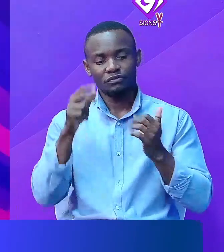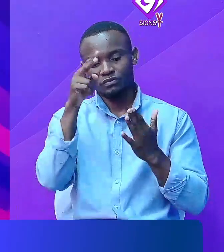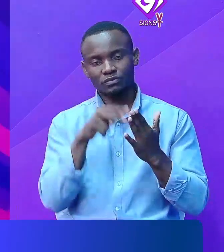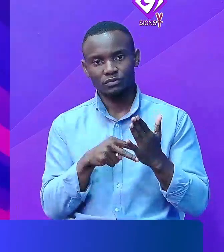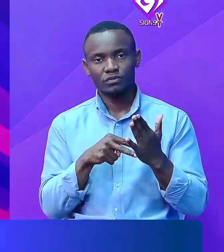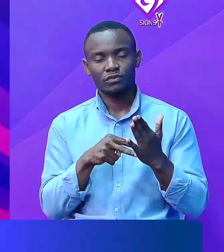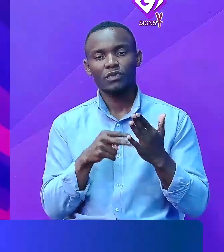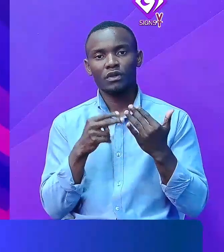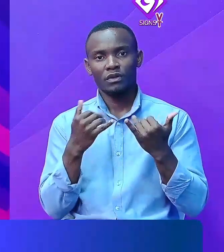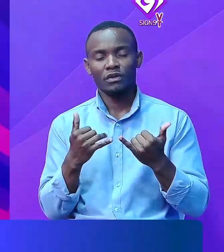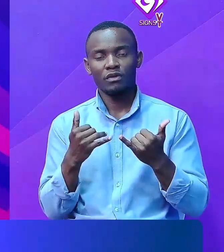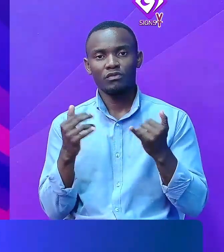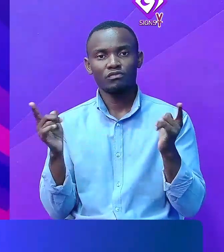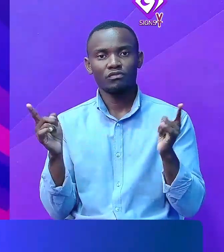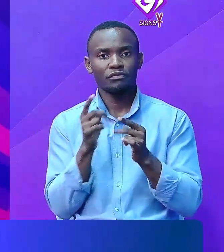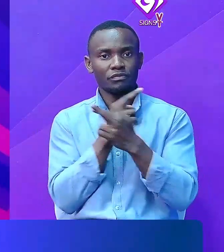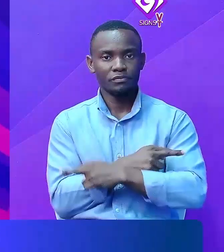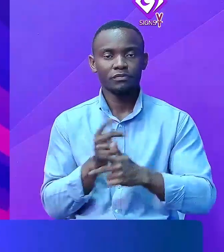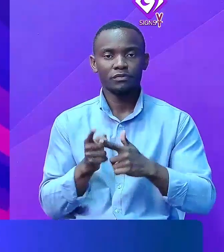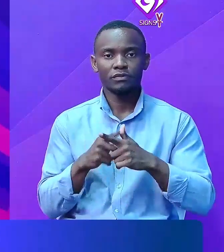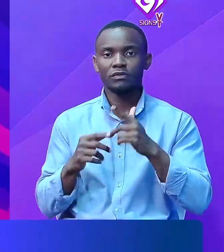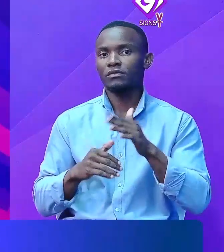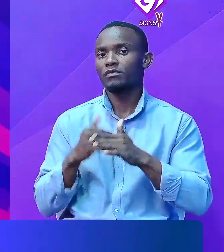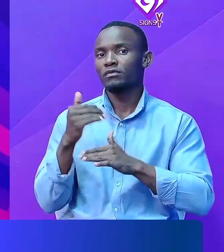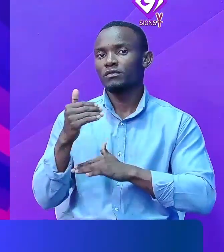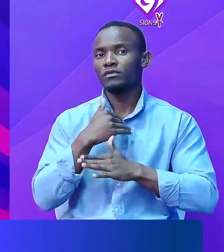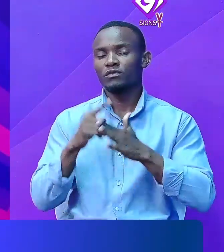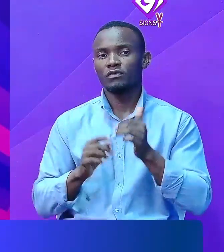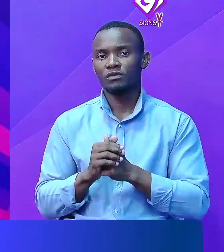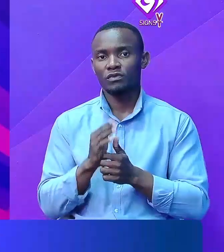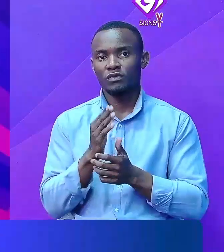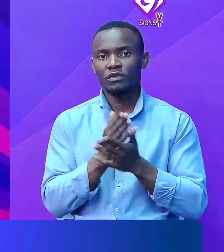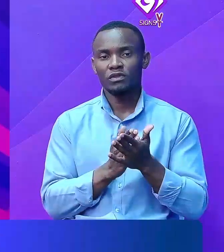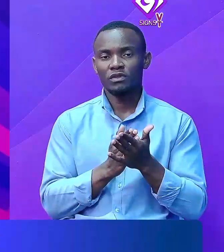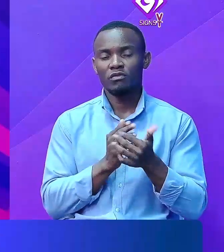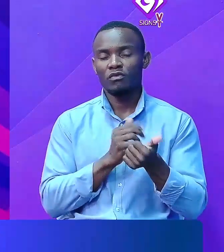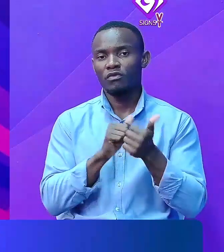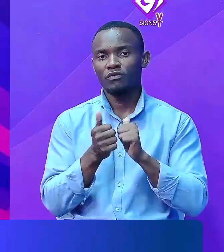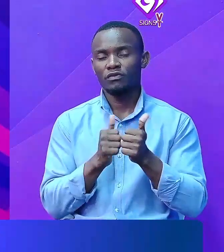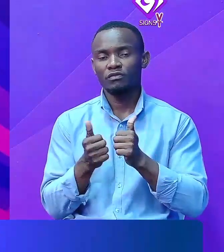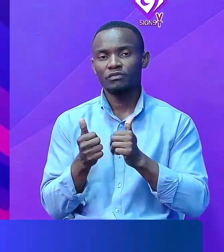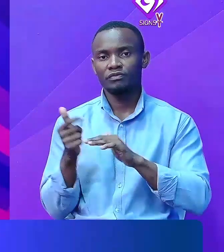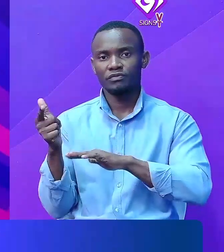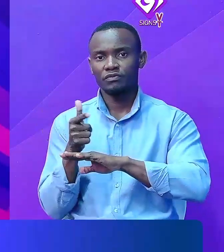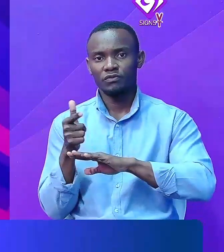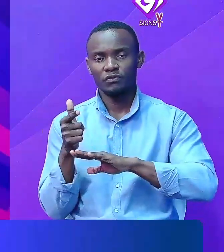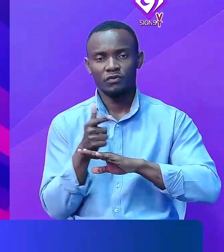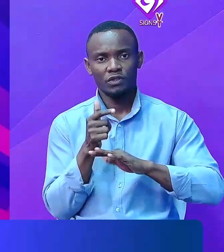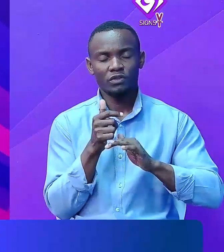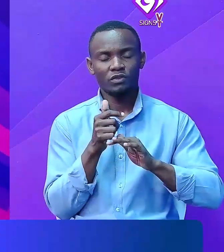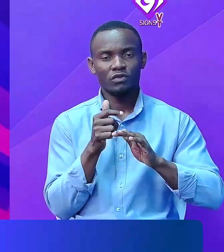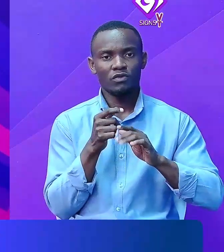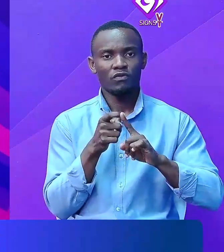in the dailies. And when we come back from the break, we're coming back with some of the highlights in the matches that were played in the